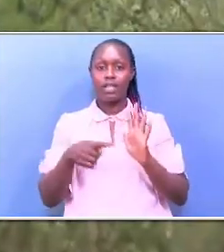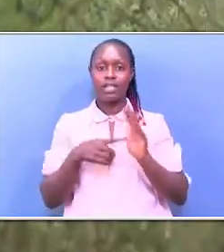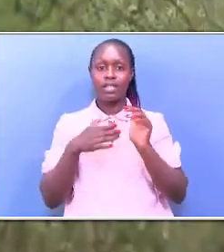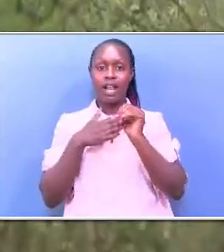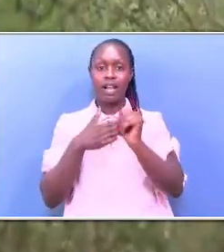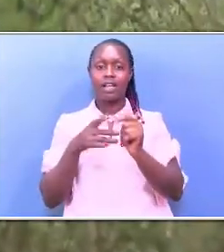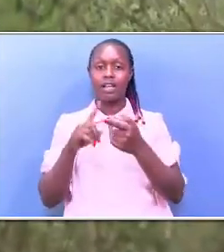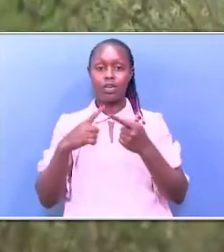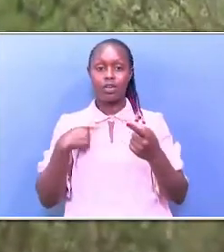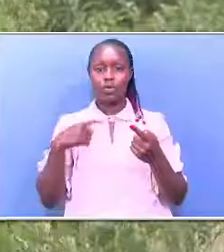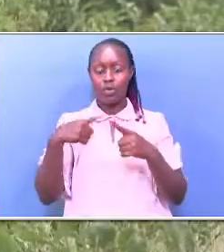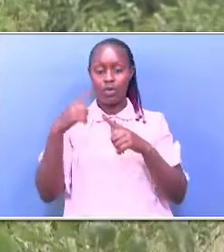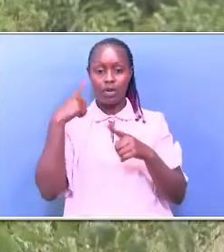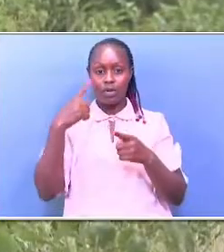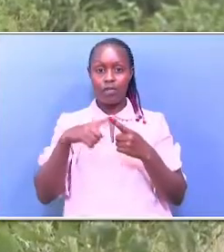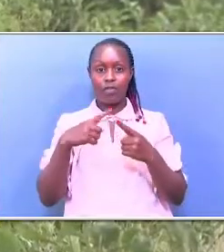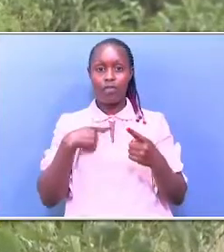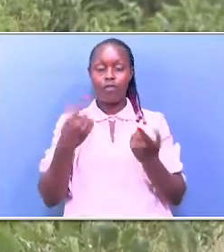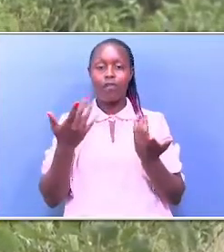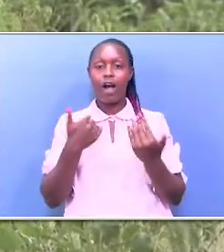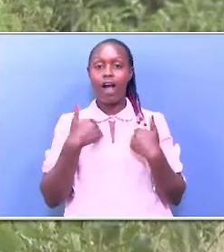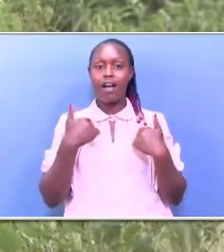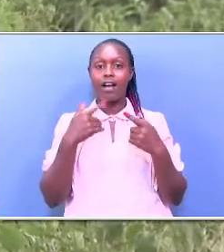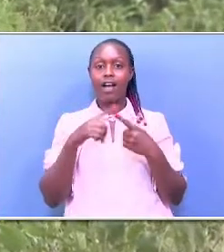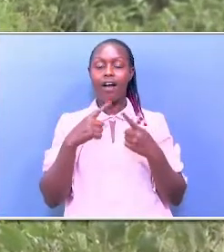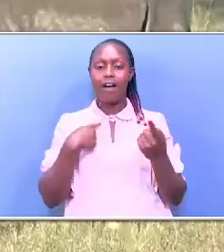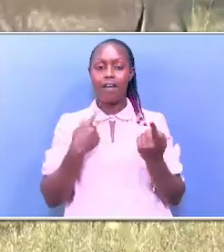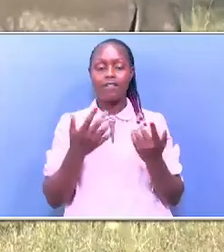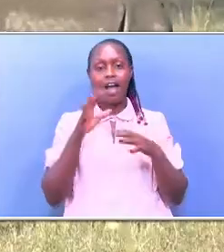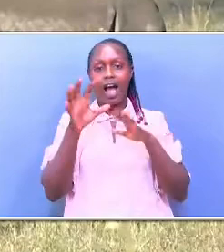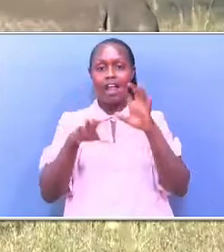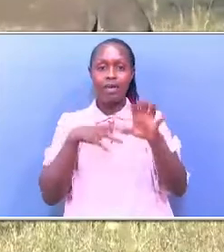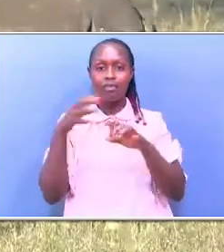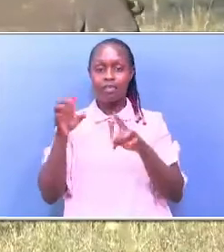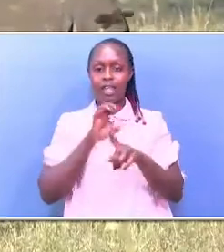to extinction of rare species in the ecosystem.